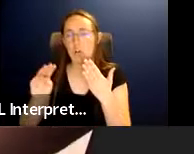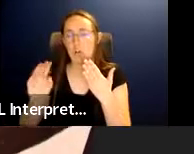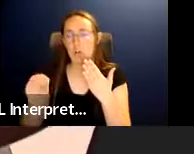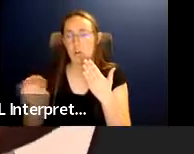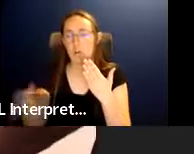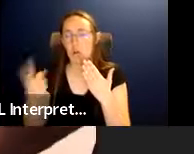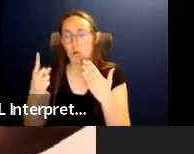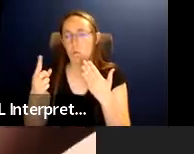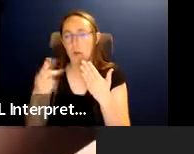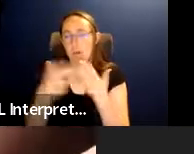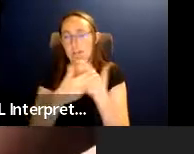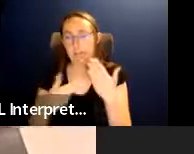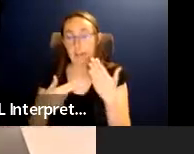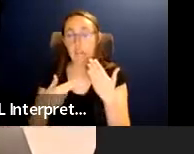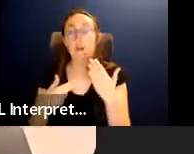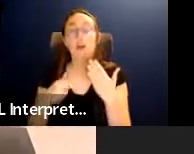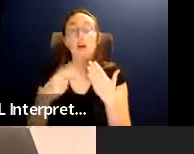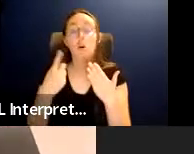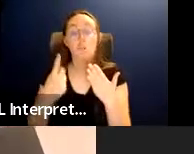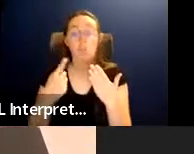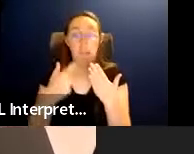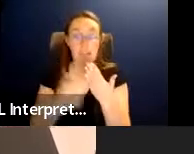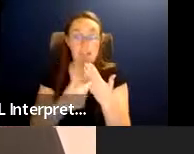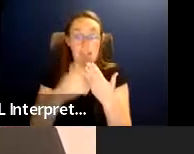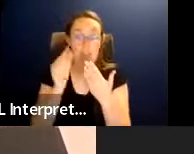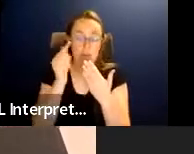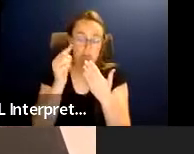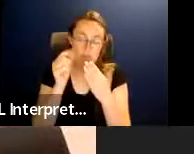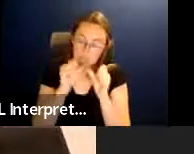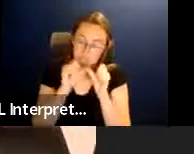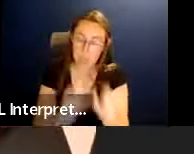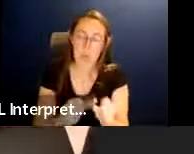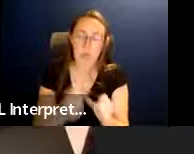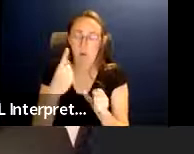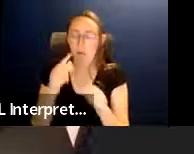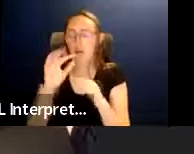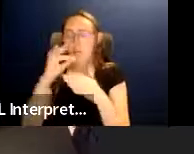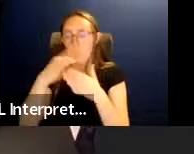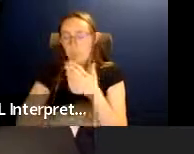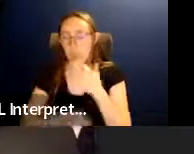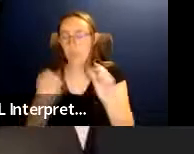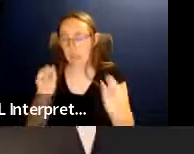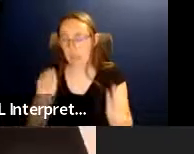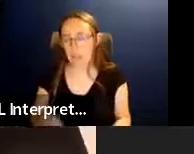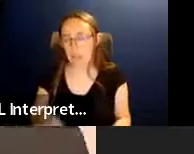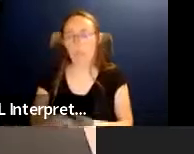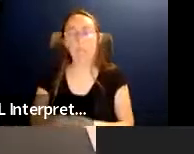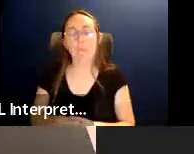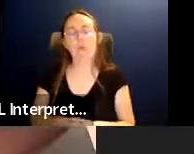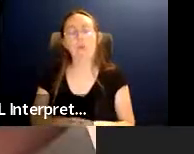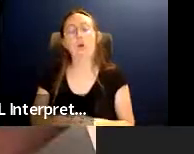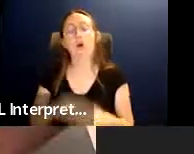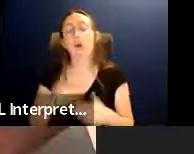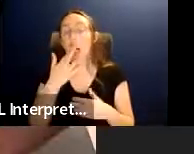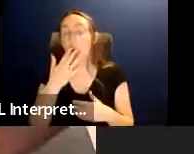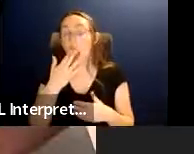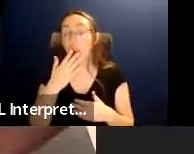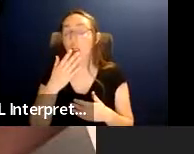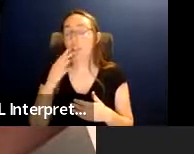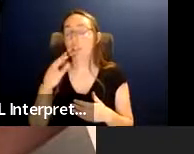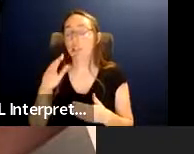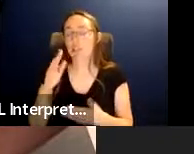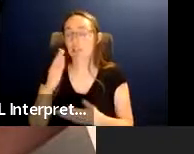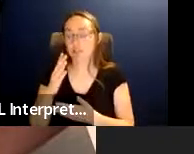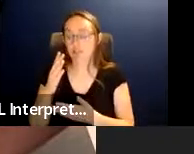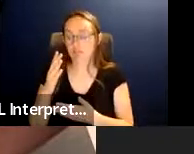other. But we're going to start off with all of our color sides we want facing upward. Next, we want... So make